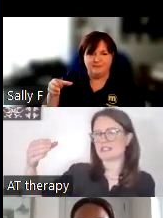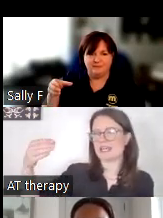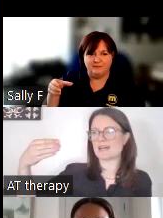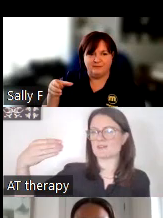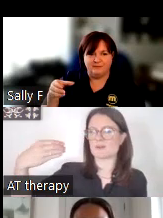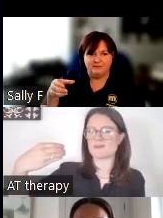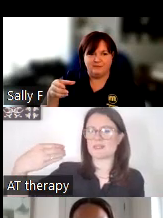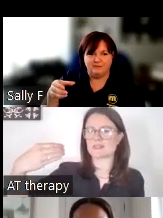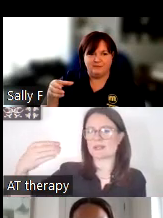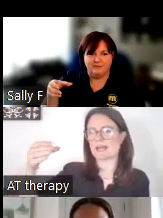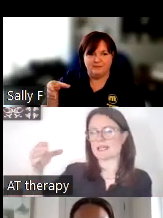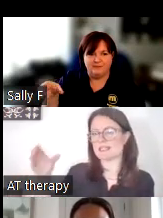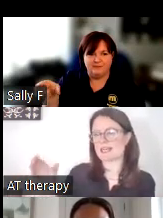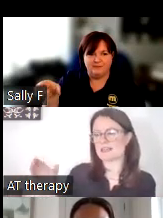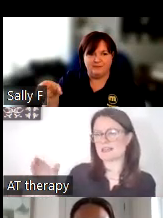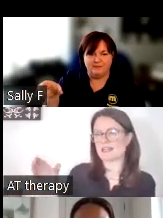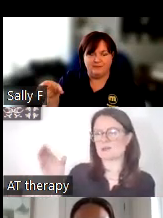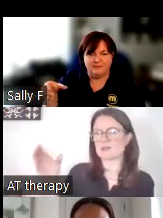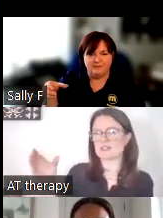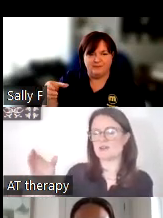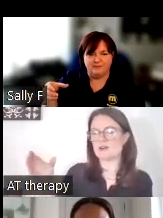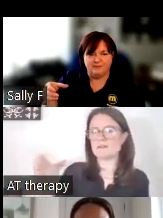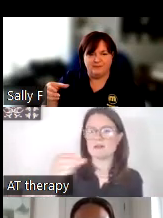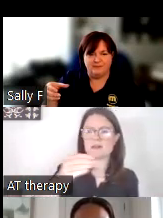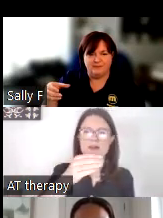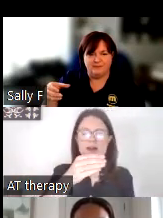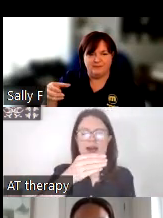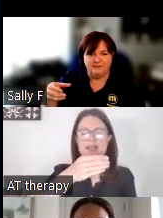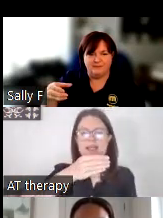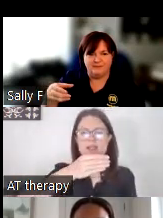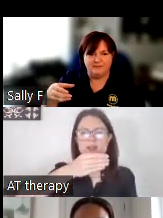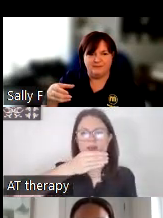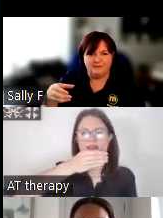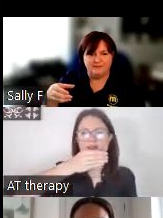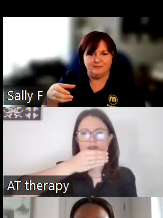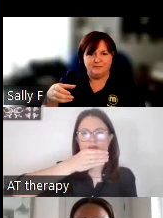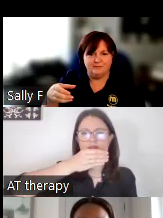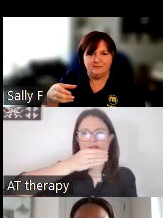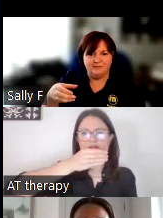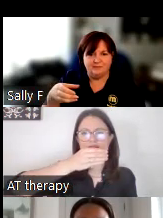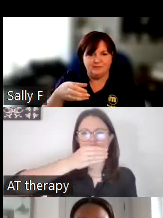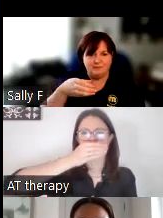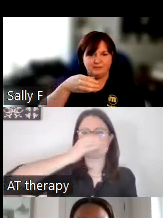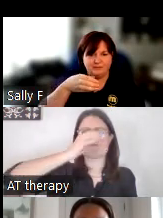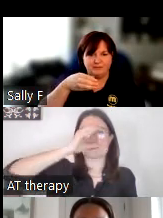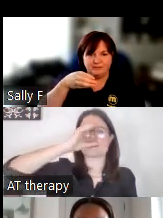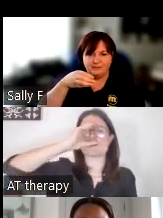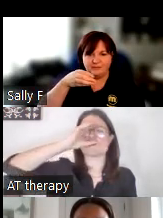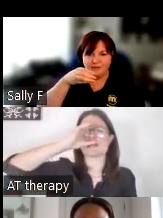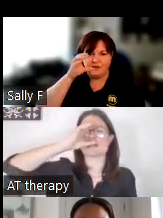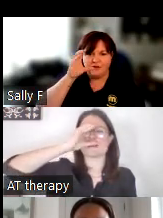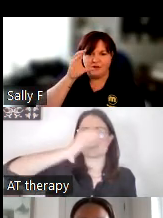you can see, I've got my fingers quite tightly together, like I'm holding a cup. And then you're going to put it in front of your face and just tip